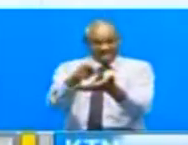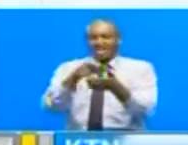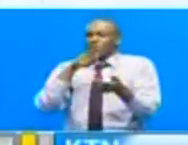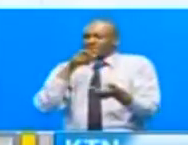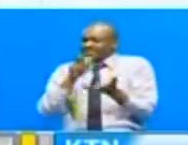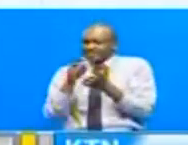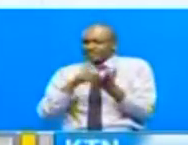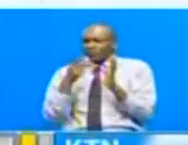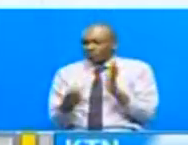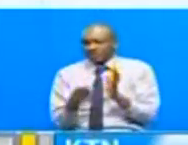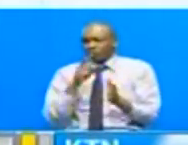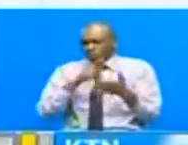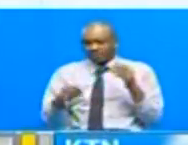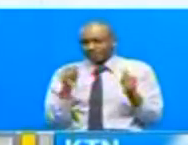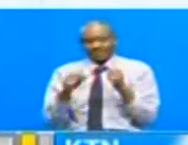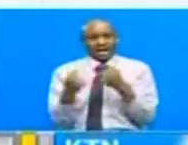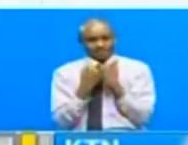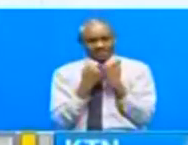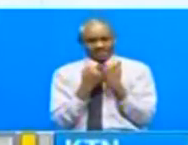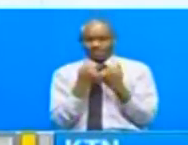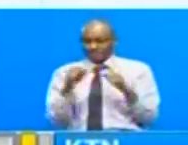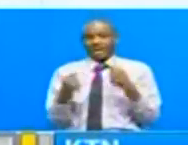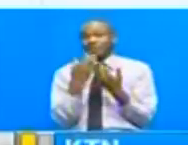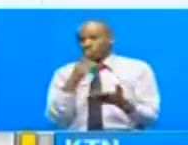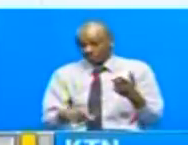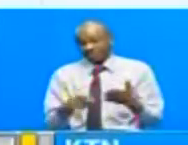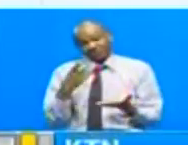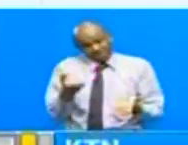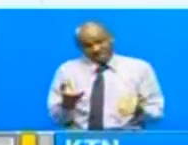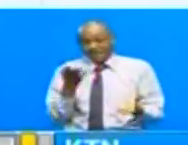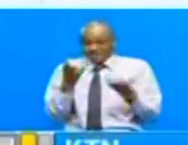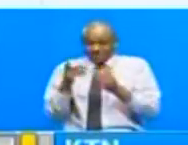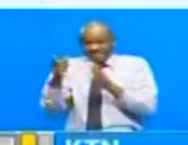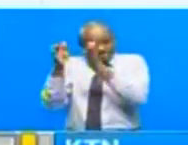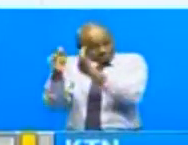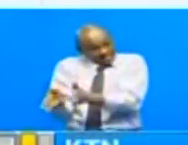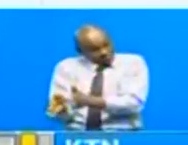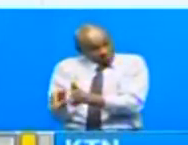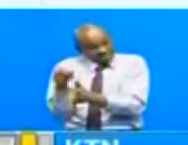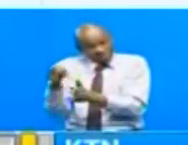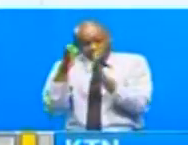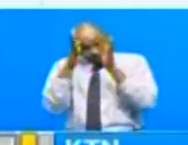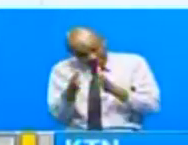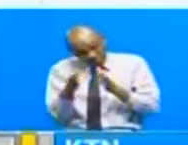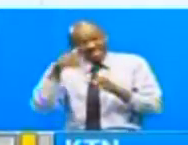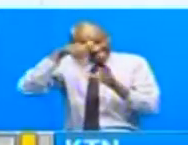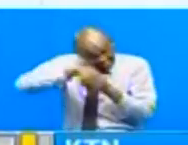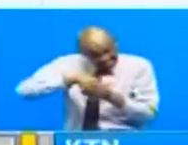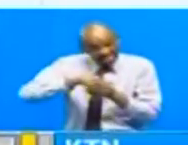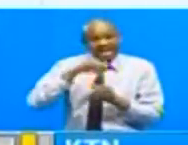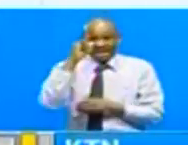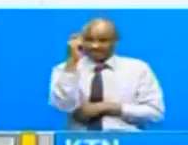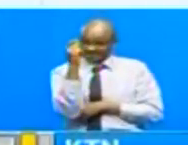have done, or what must something that might have occurred ideally is that maybe this hacker or someone just inside the